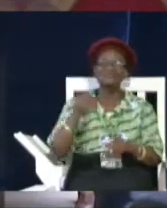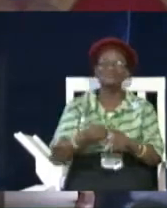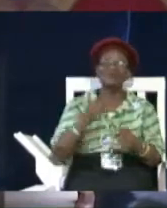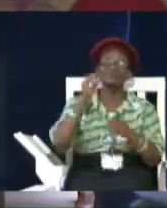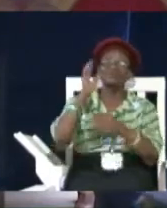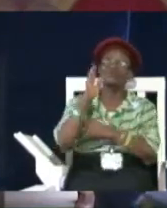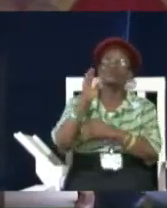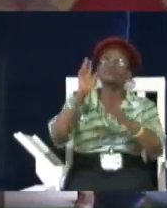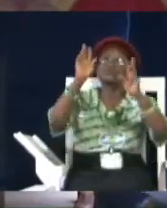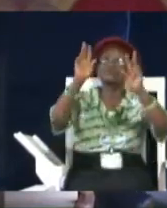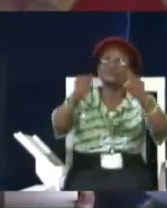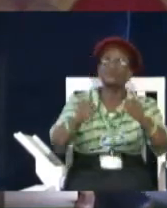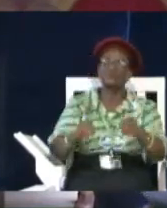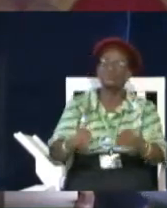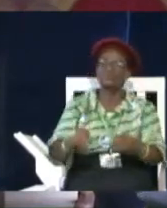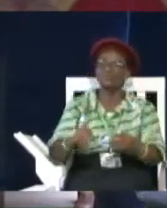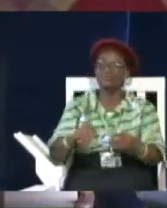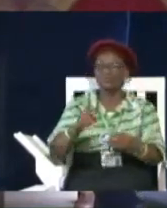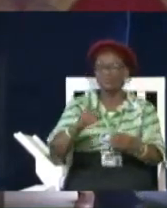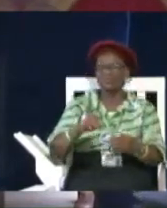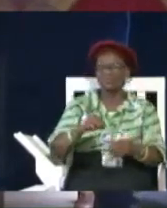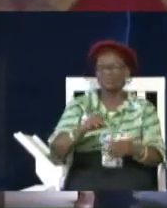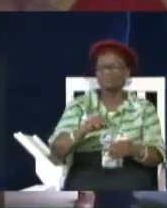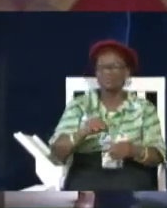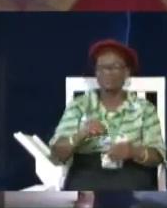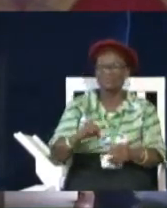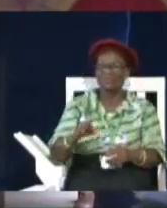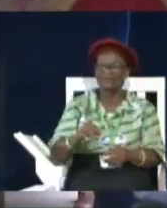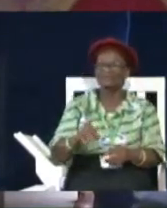Dance round the dead body.